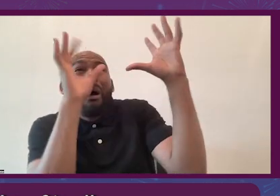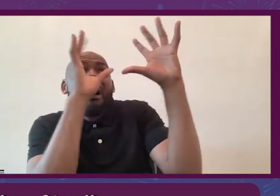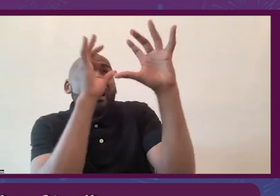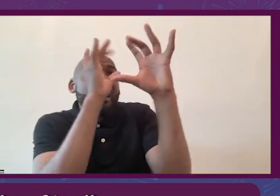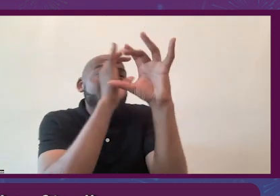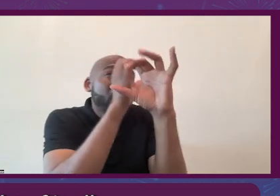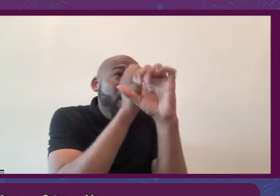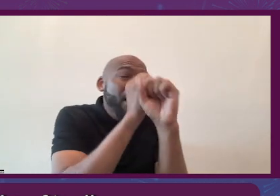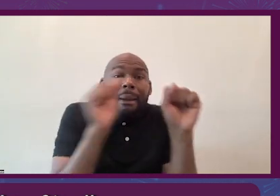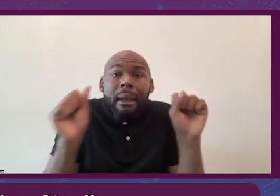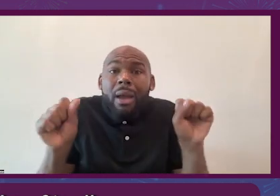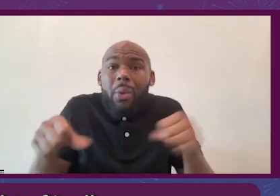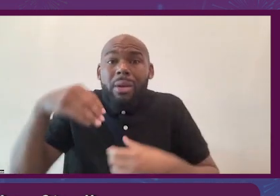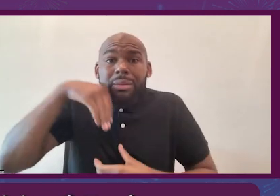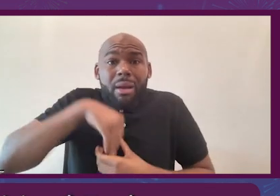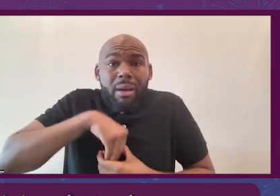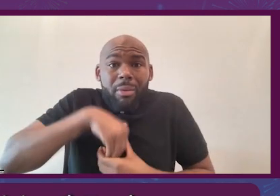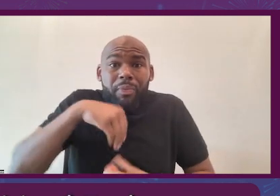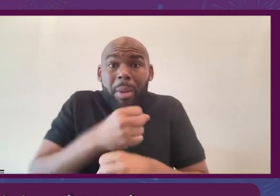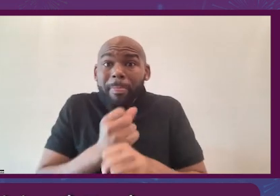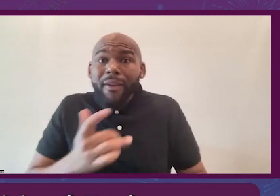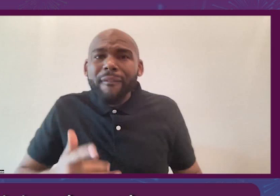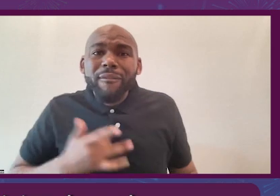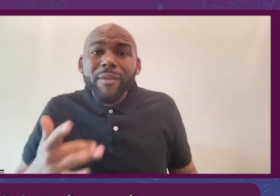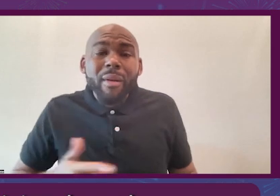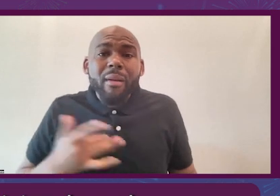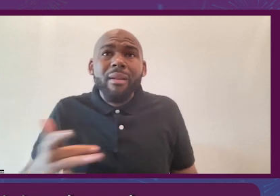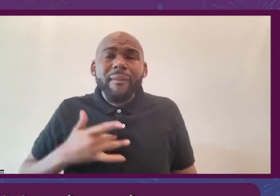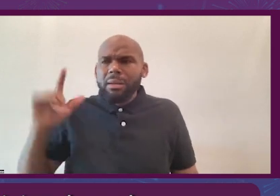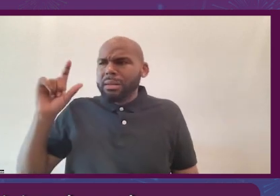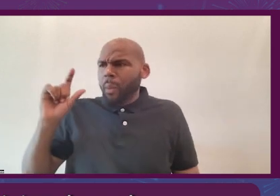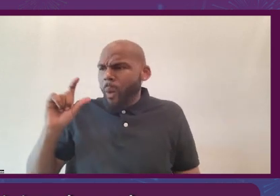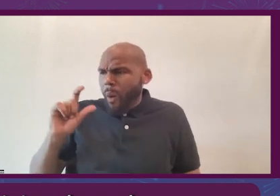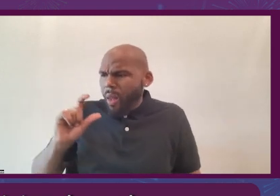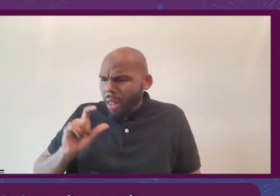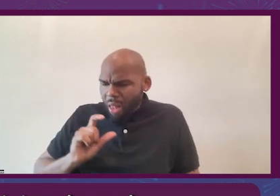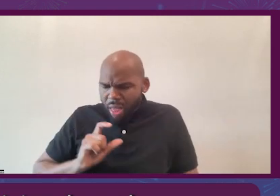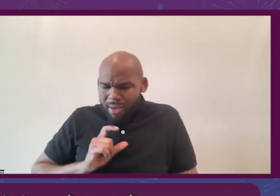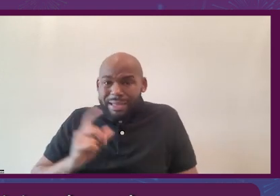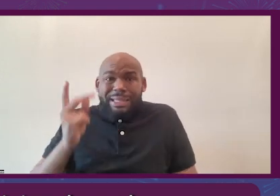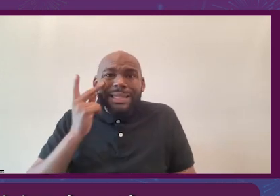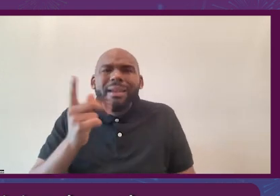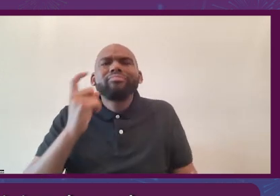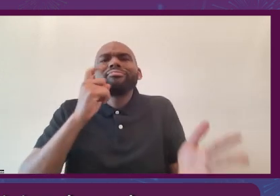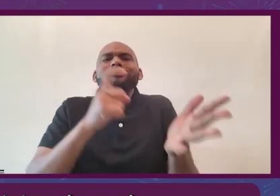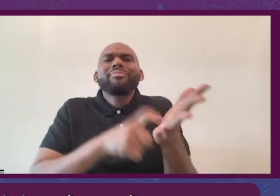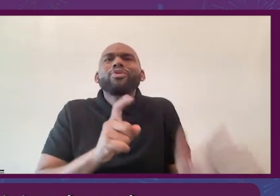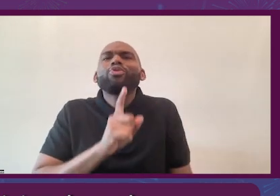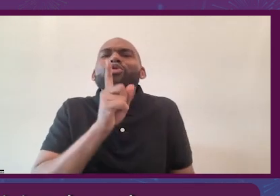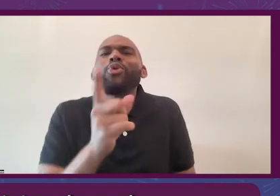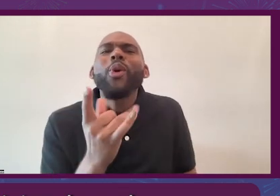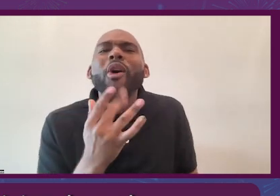inside you makes you feel so small. And I see your true colors